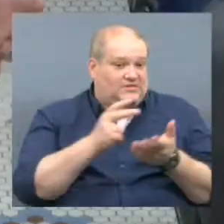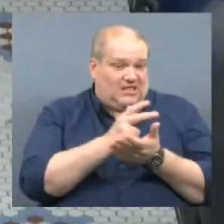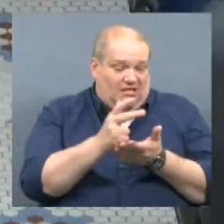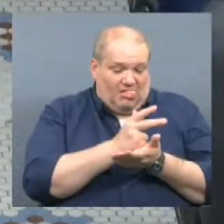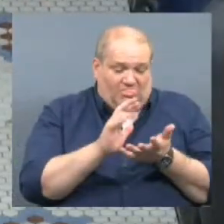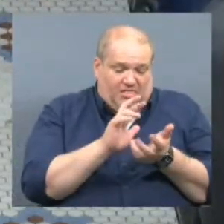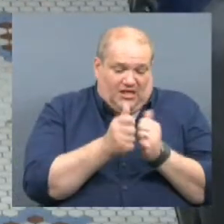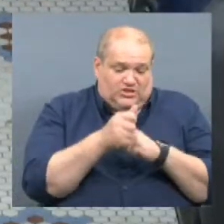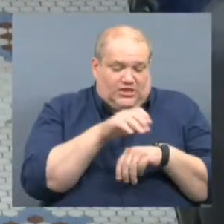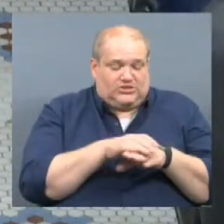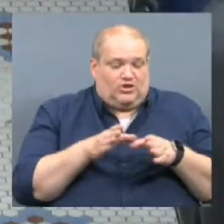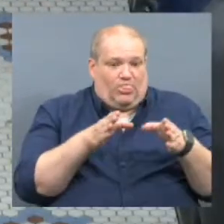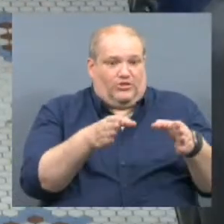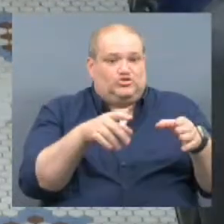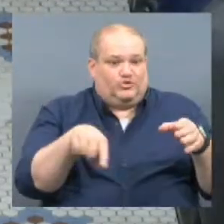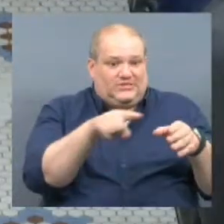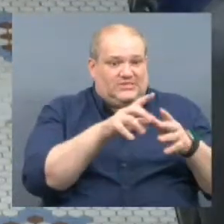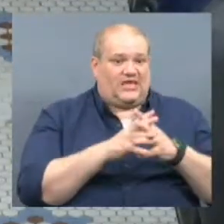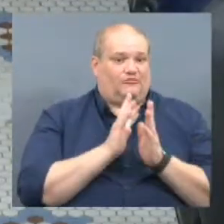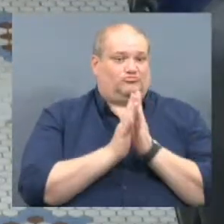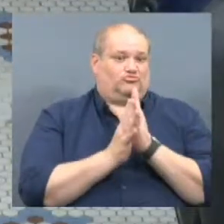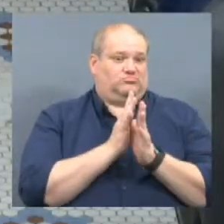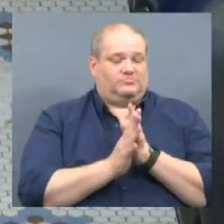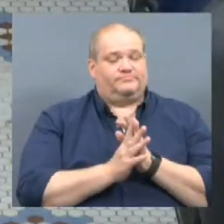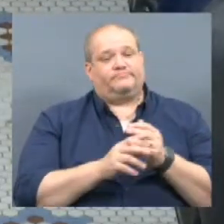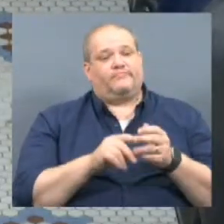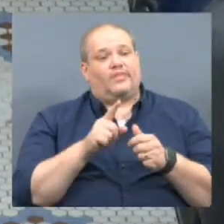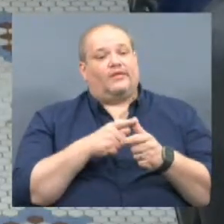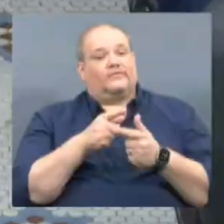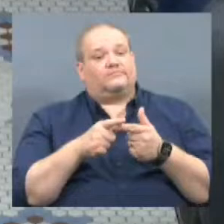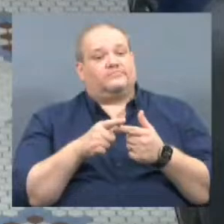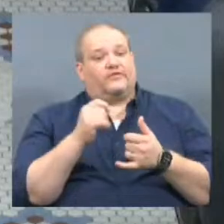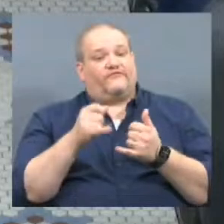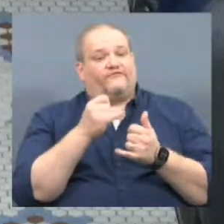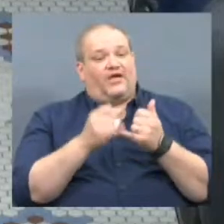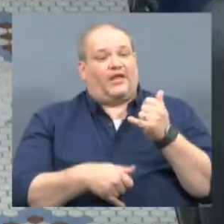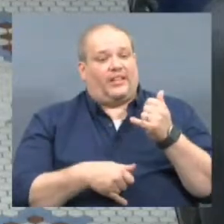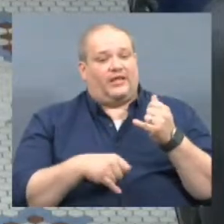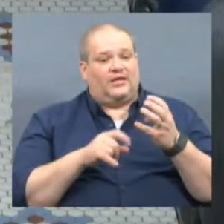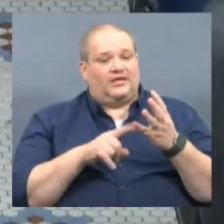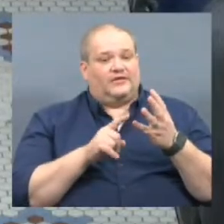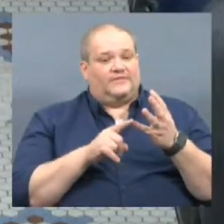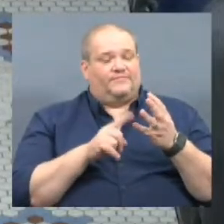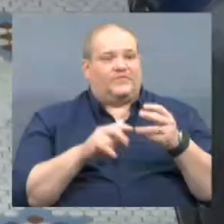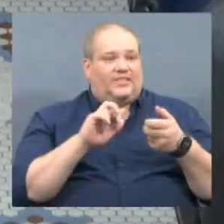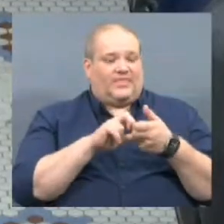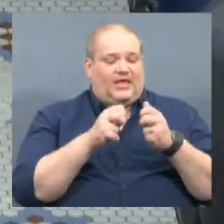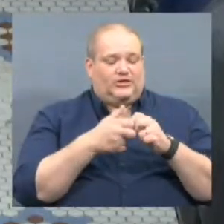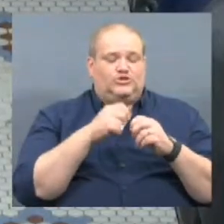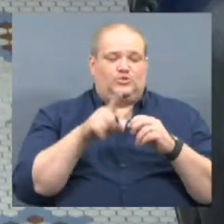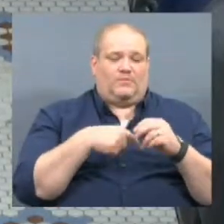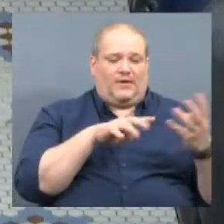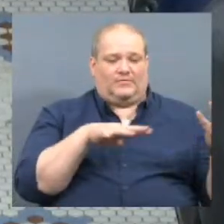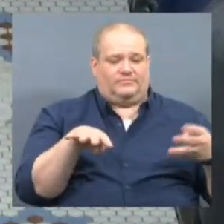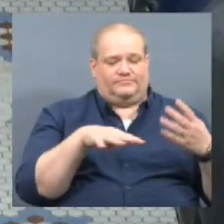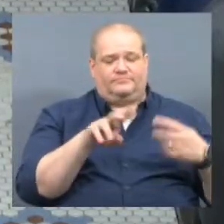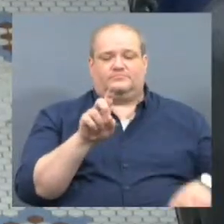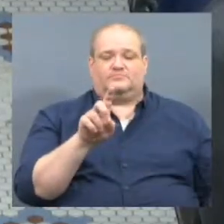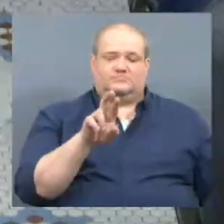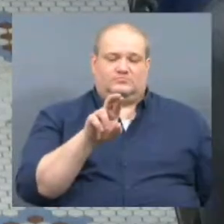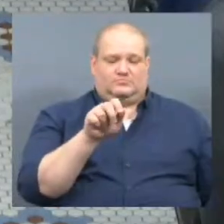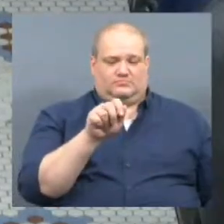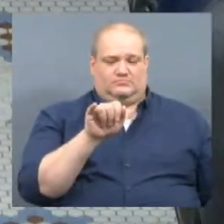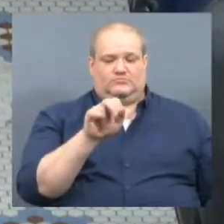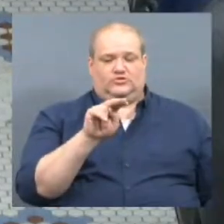that is on the streets there. And finally, the issue of drainage. This issue is